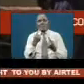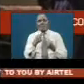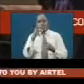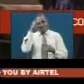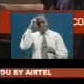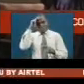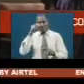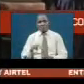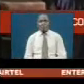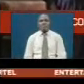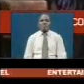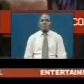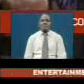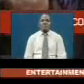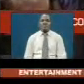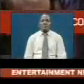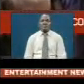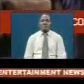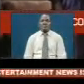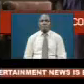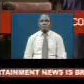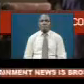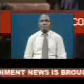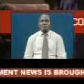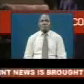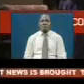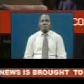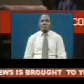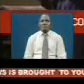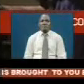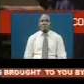The Second Coming of Nkrumah. Thank you very much, sir. I go protect them from bullets, sir.